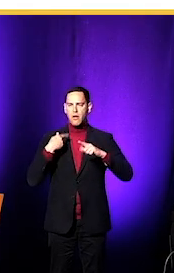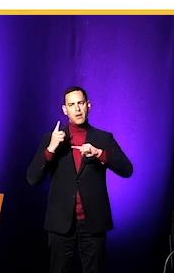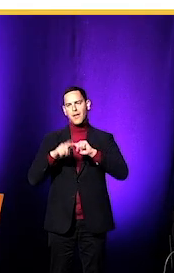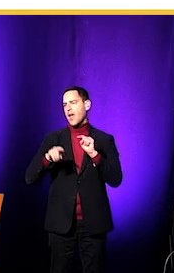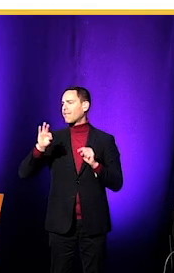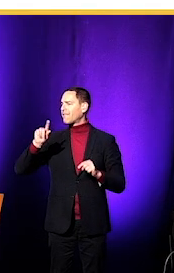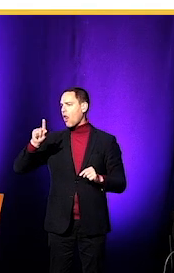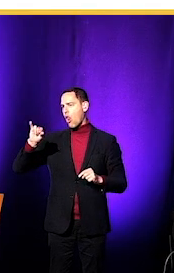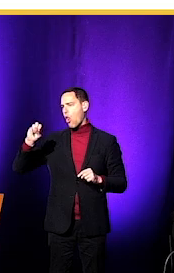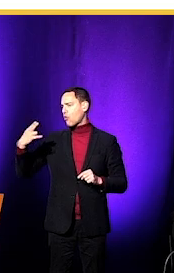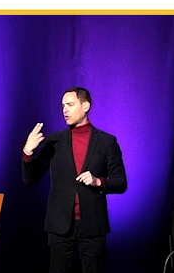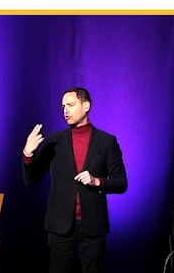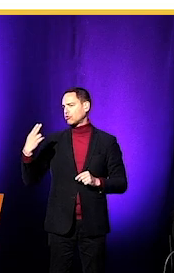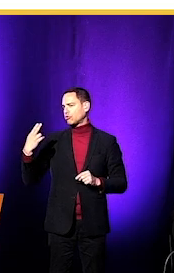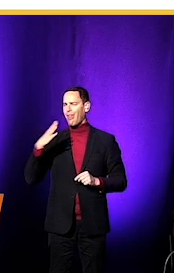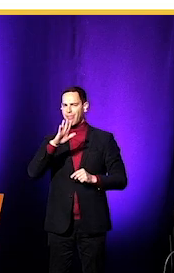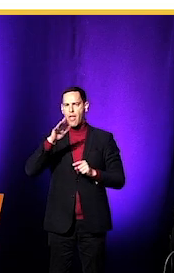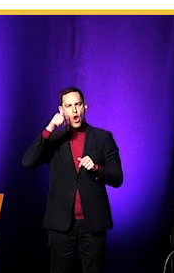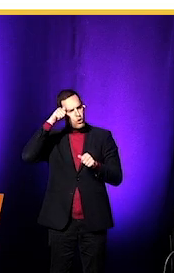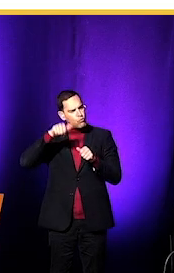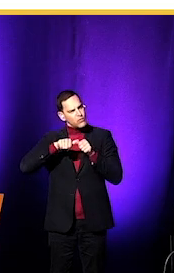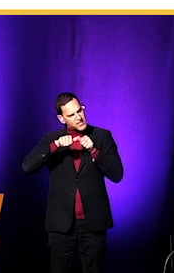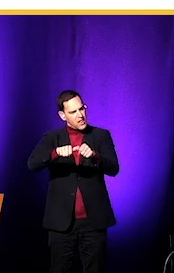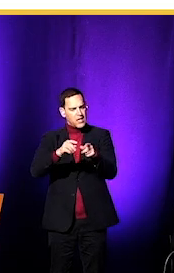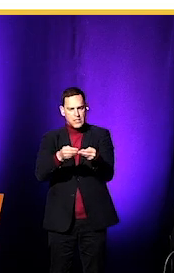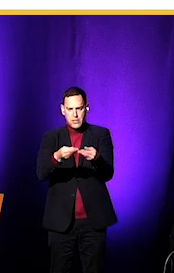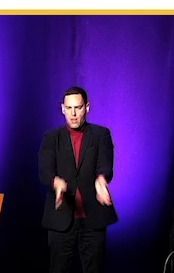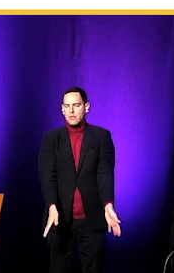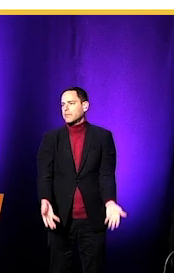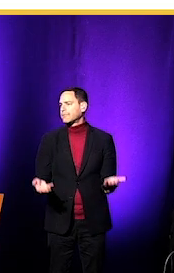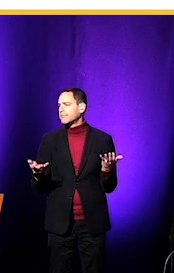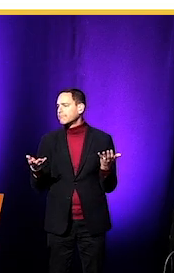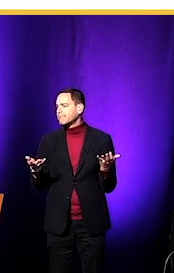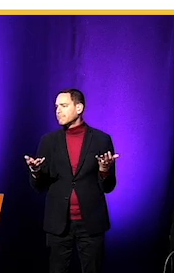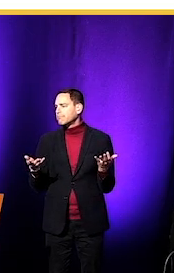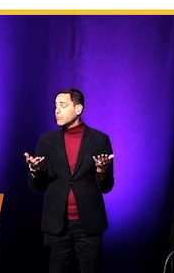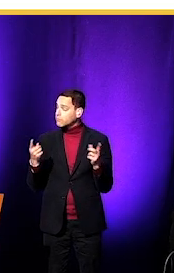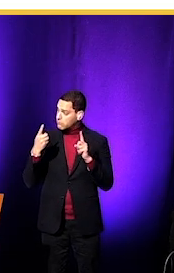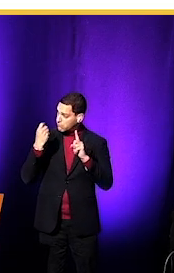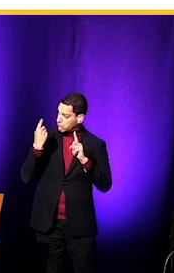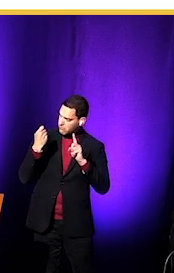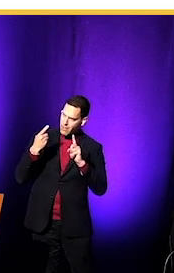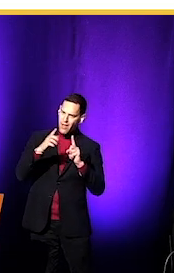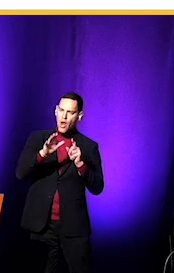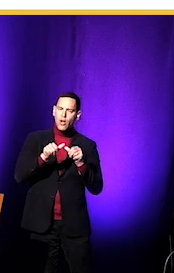at risk. Notably, the kind of resilience employed here is ecological, including